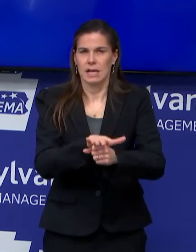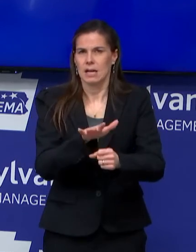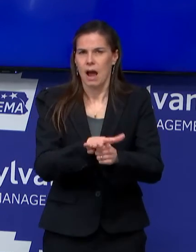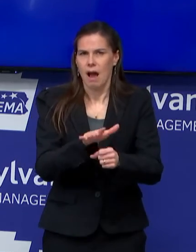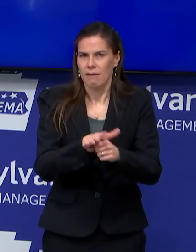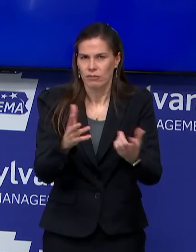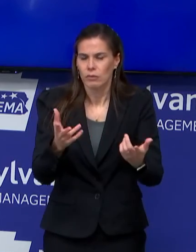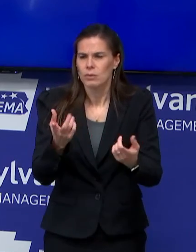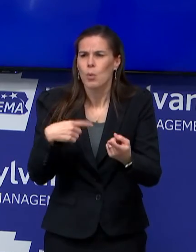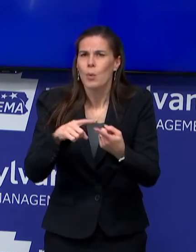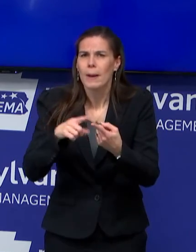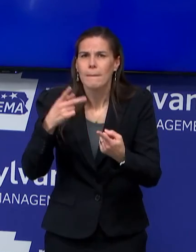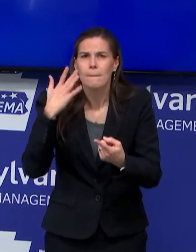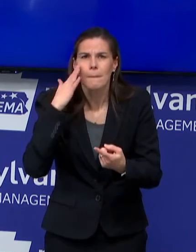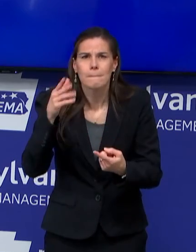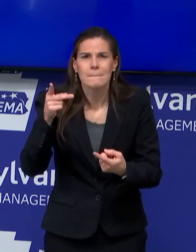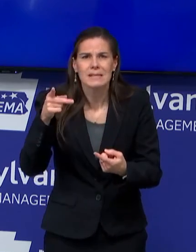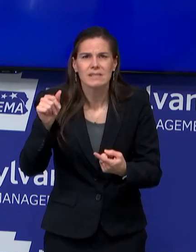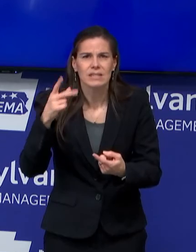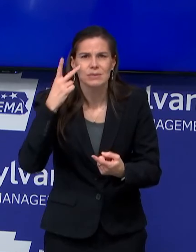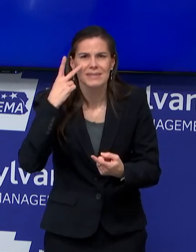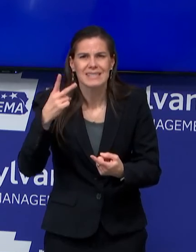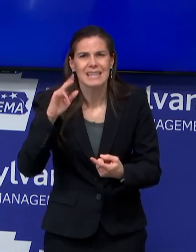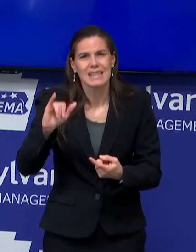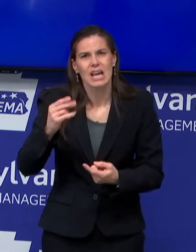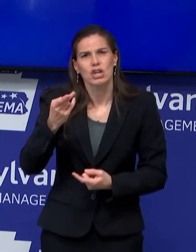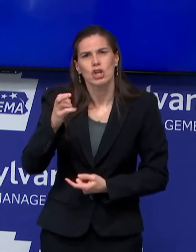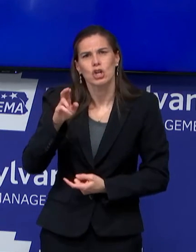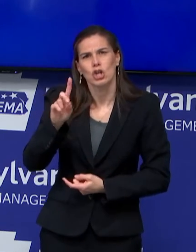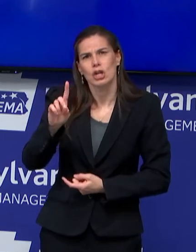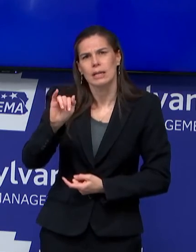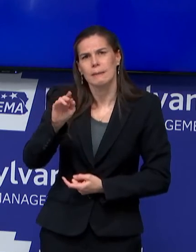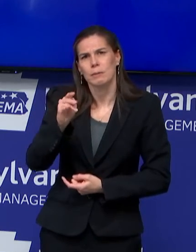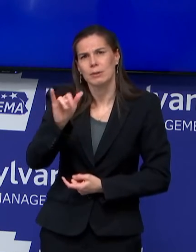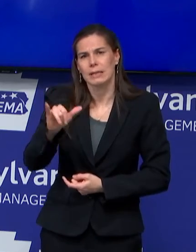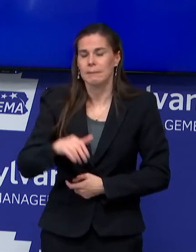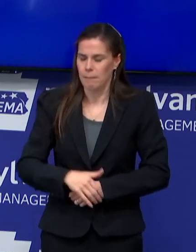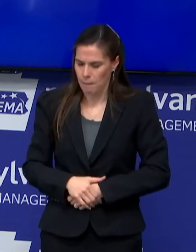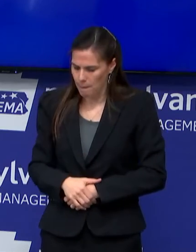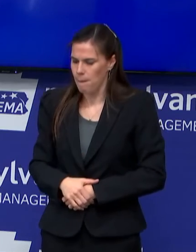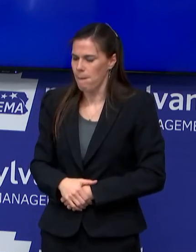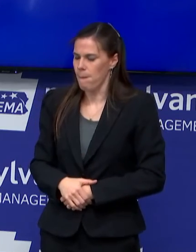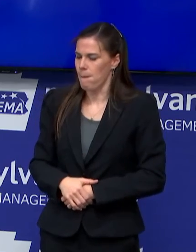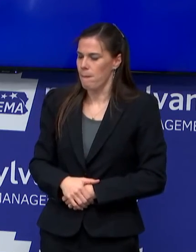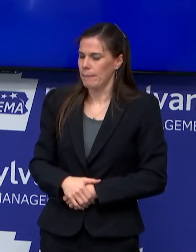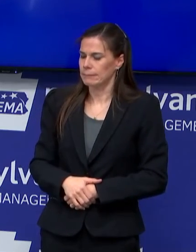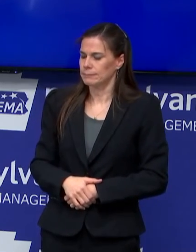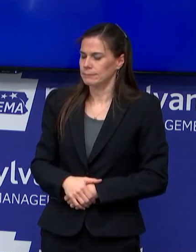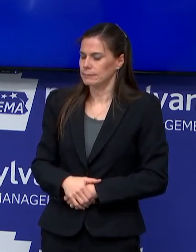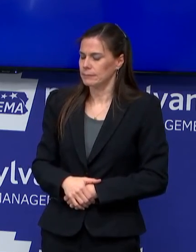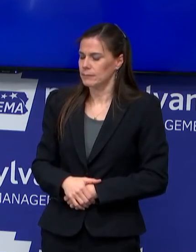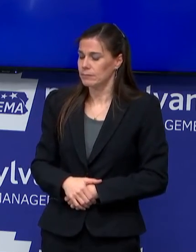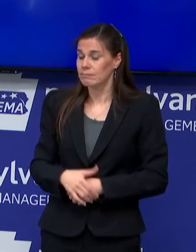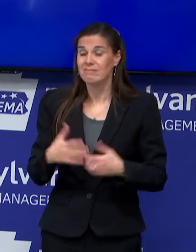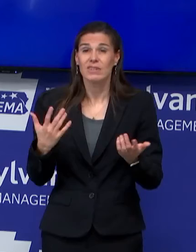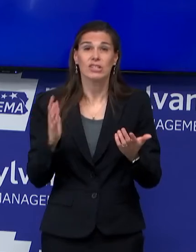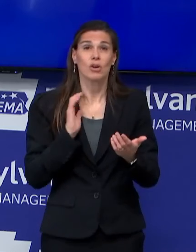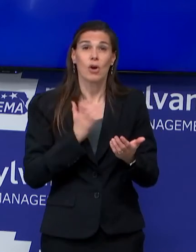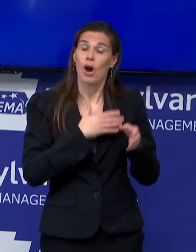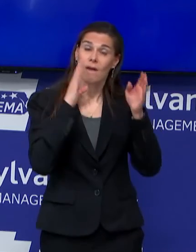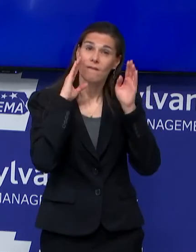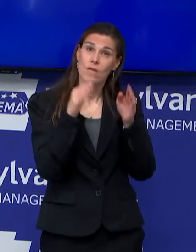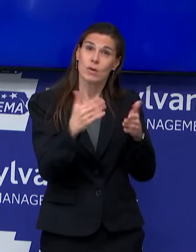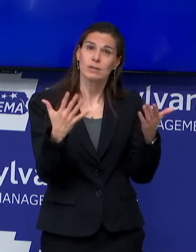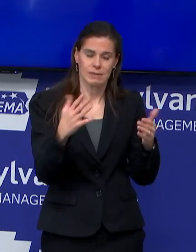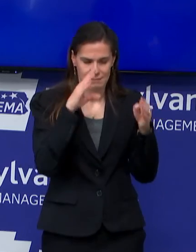So I think again and I will also follow up with any specifics our press office might have on that. But again, our focus at this point is